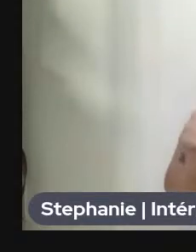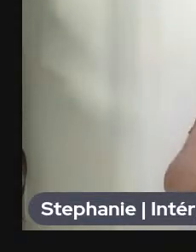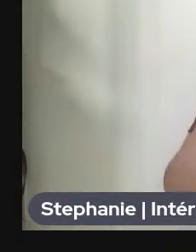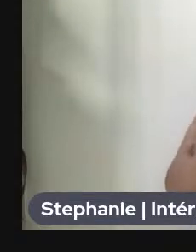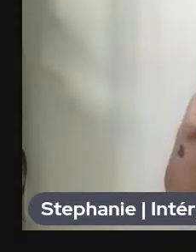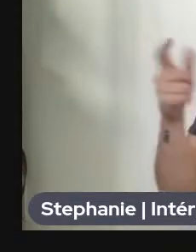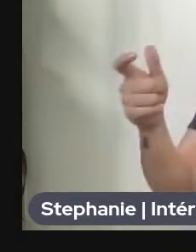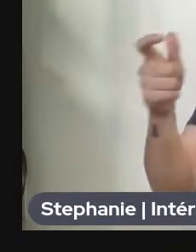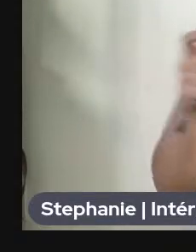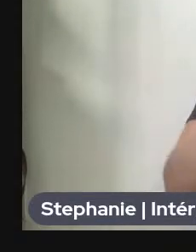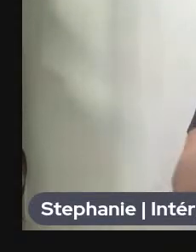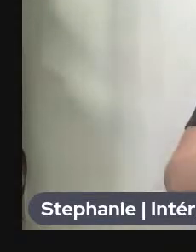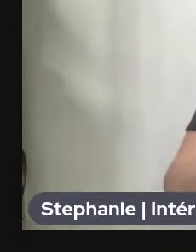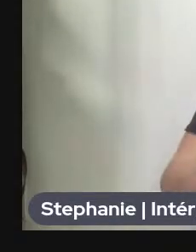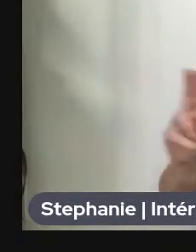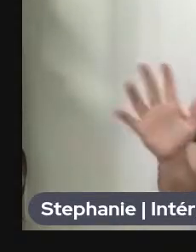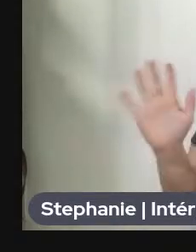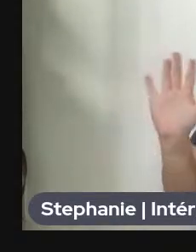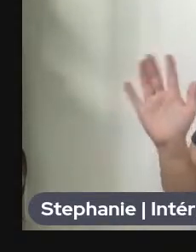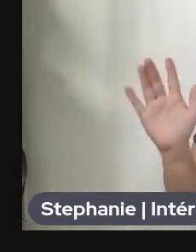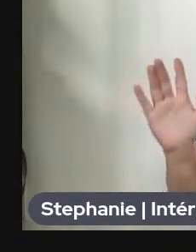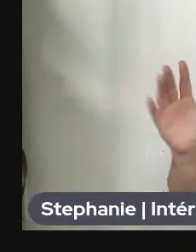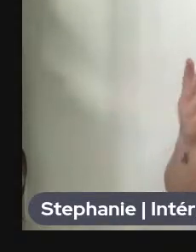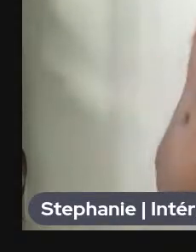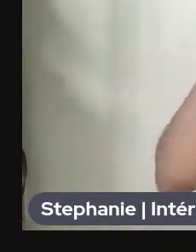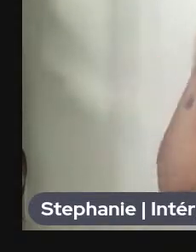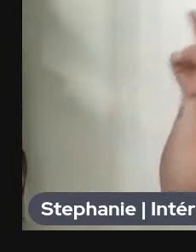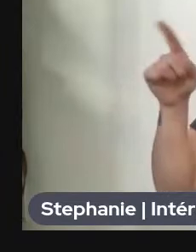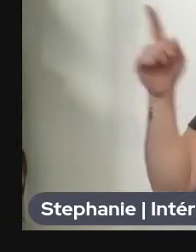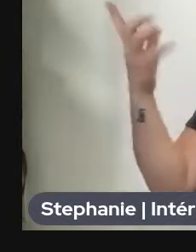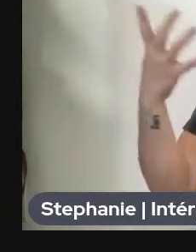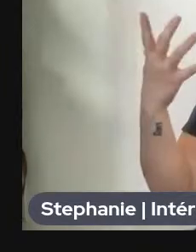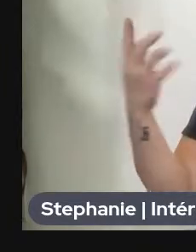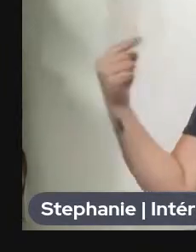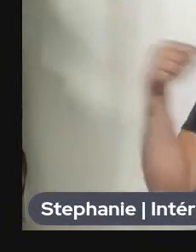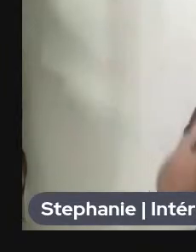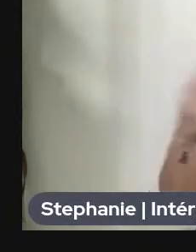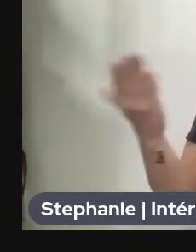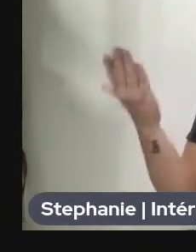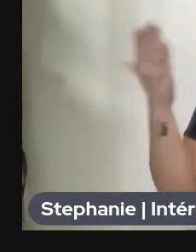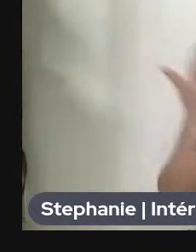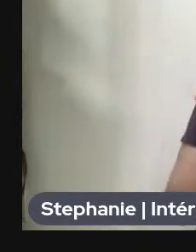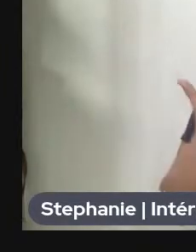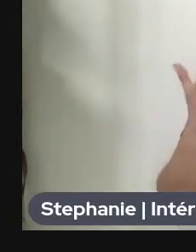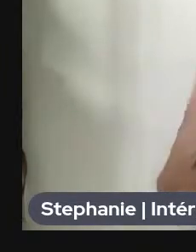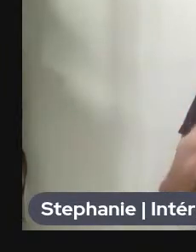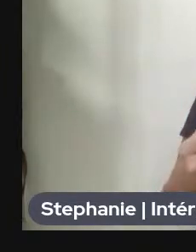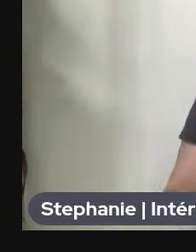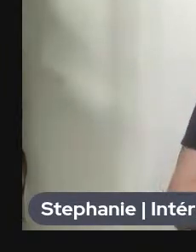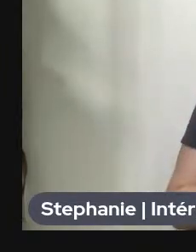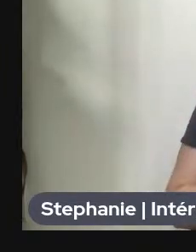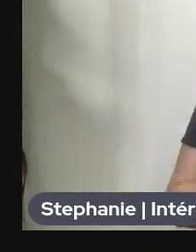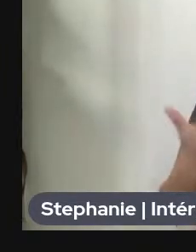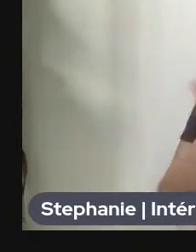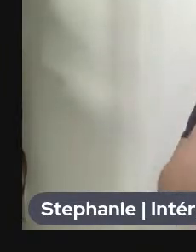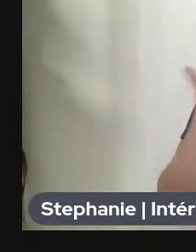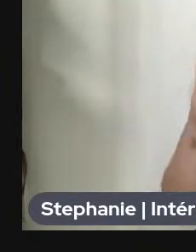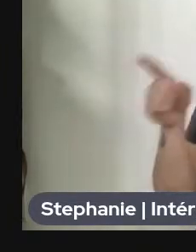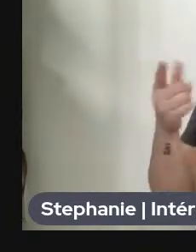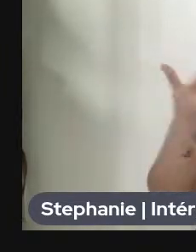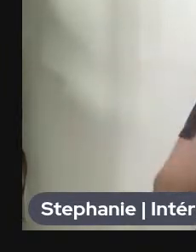Mas enfim. Obrigada por aceitar nosso convite. E passo a palavra para você, sem mais